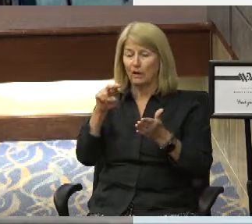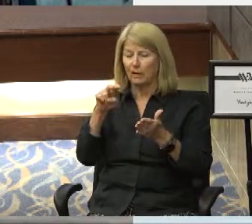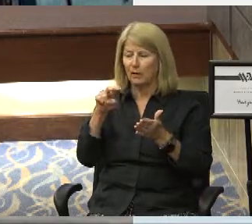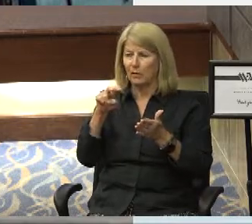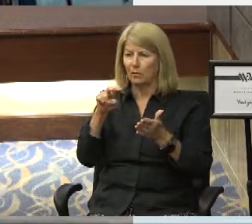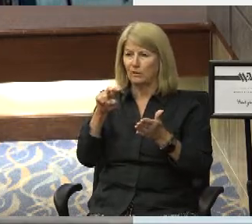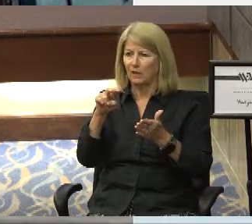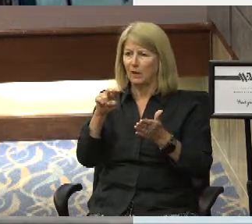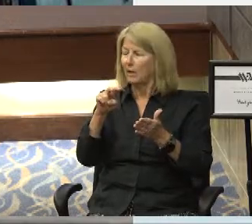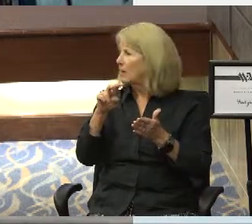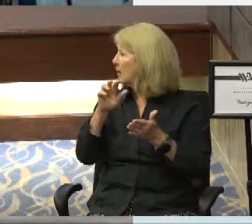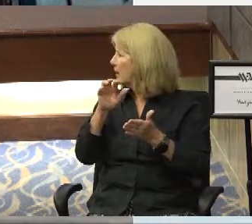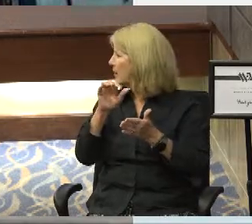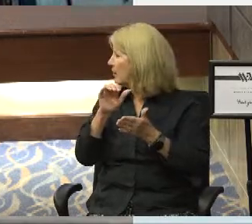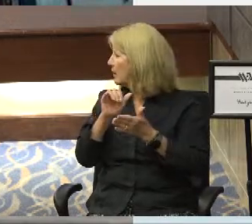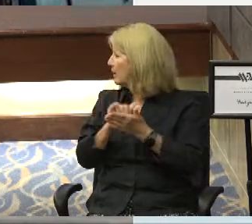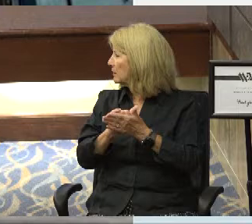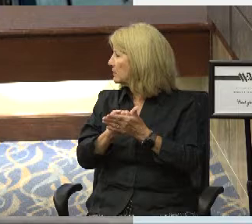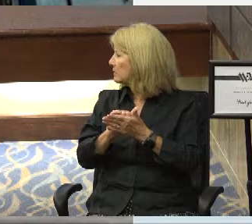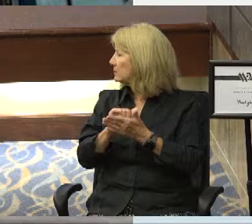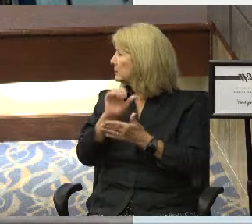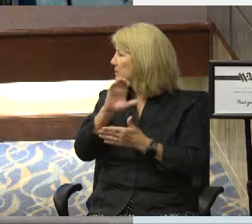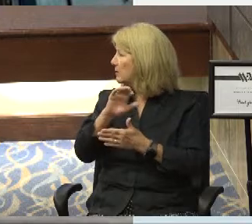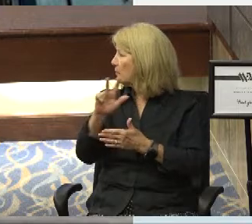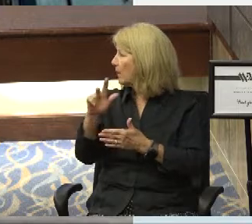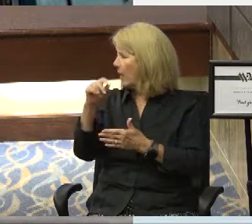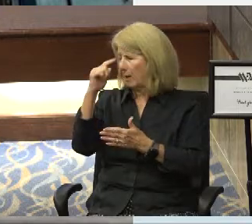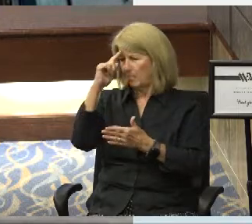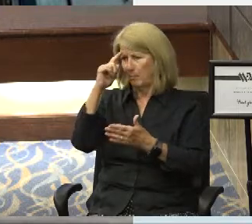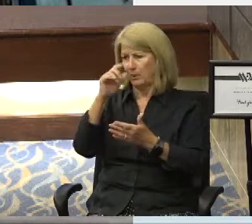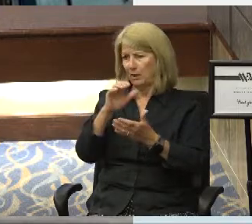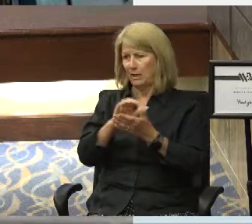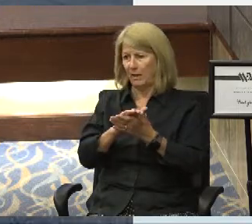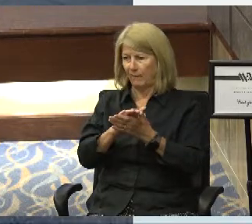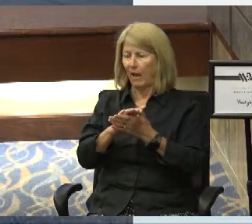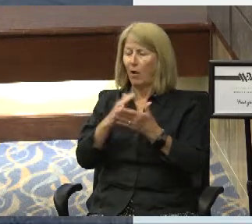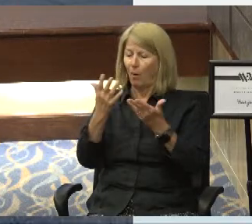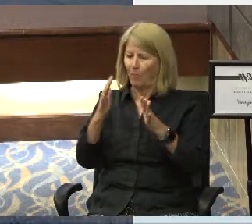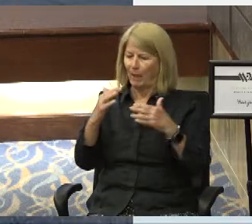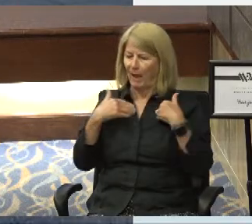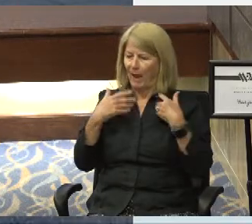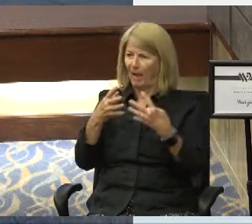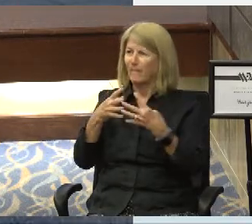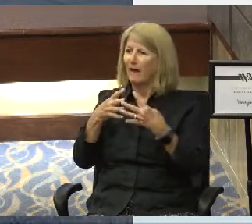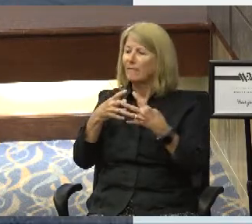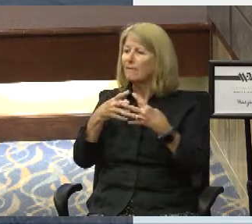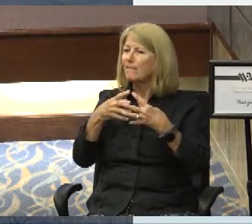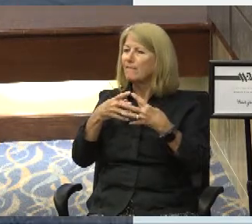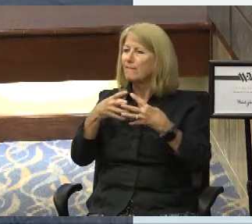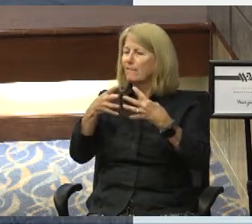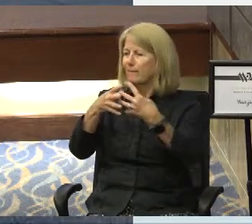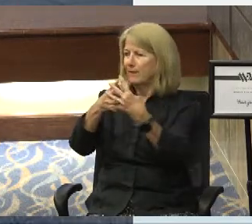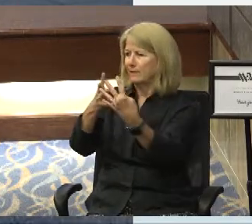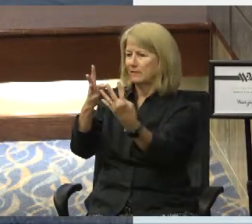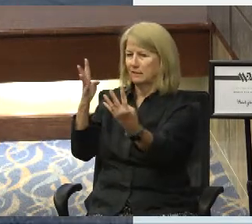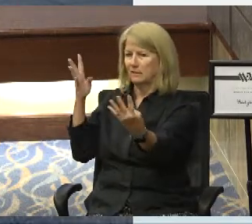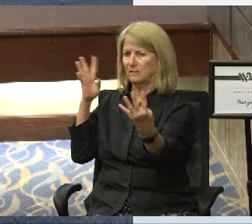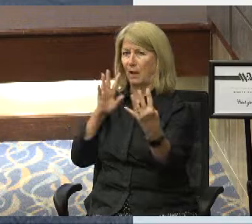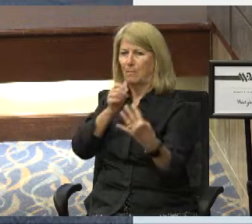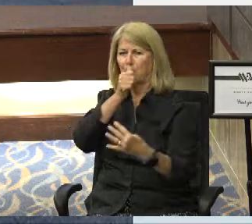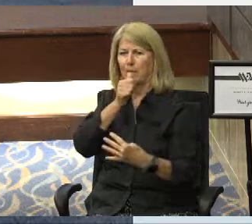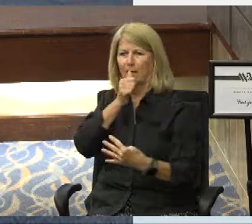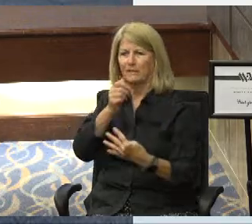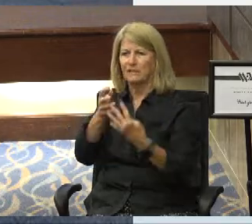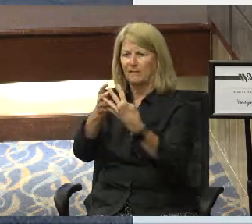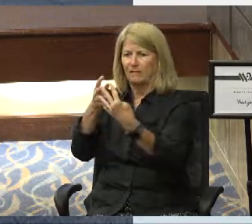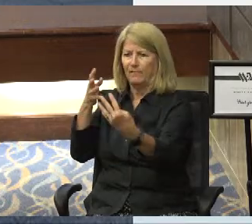the new station property there. Yep. I believe there is a fence that runs along that side, a privacy fence that runs